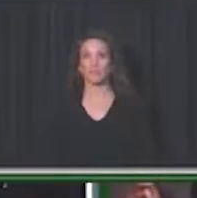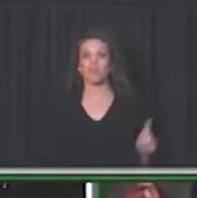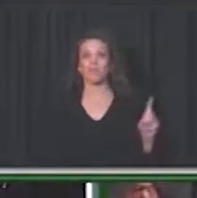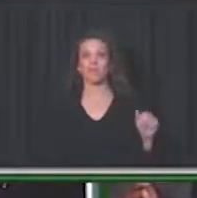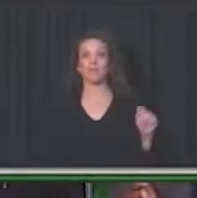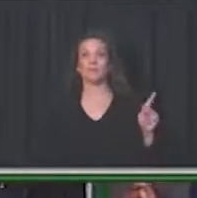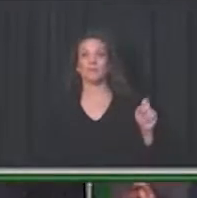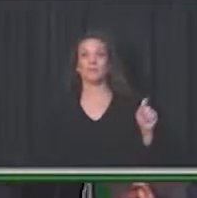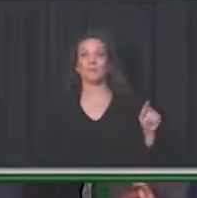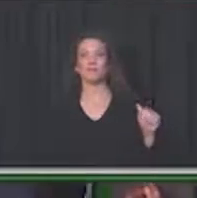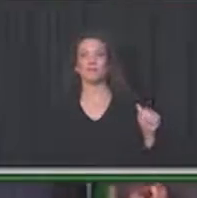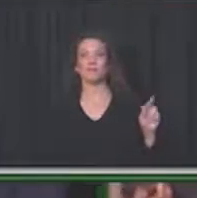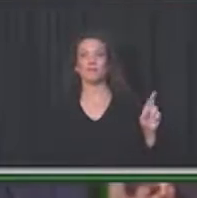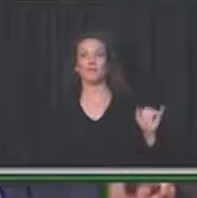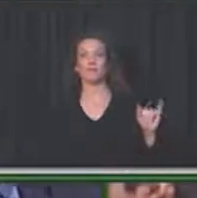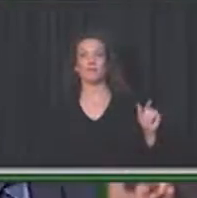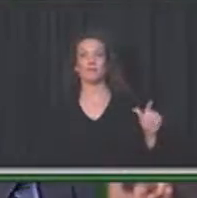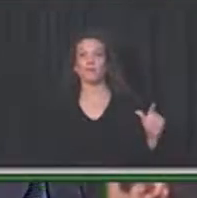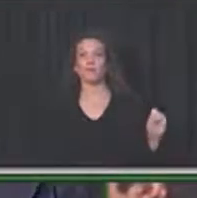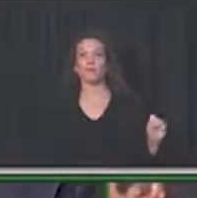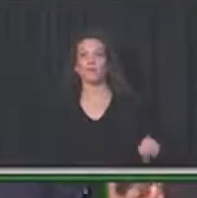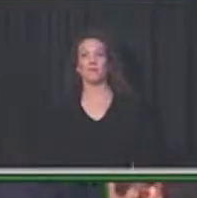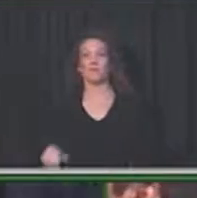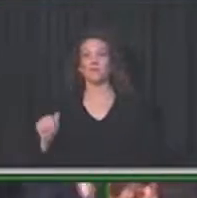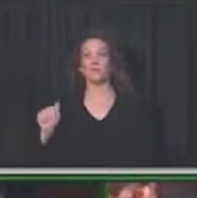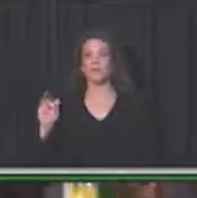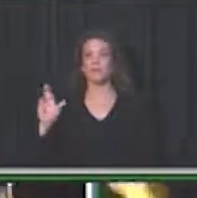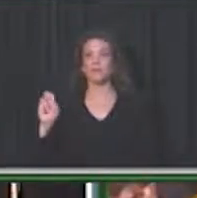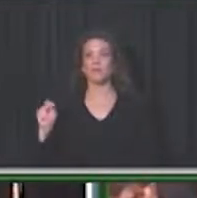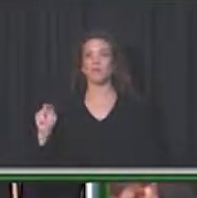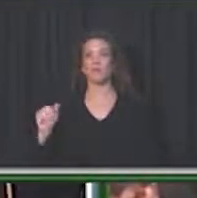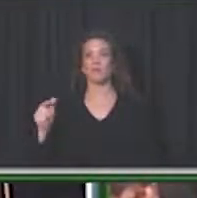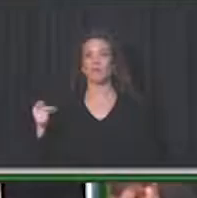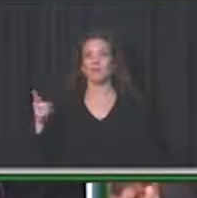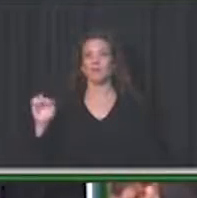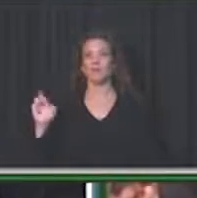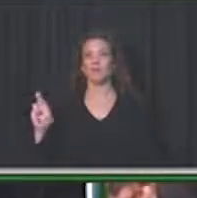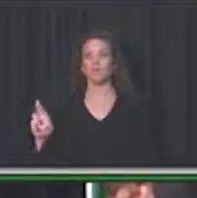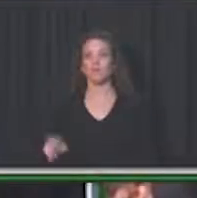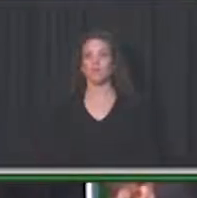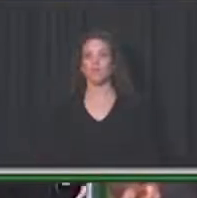Dakota Riggs. Aaron Aguilar.